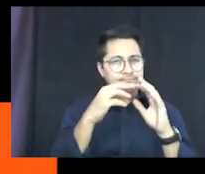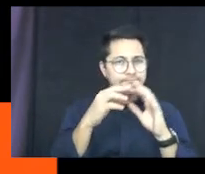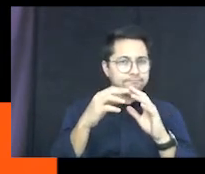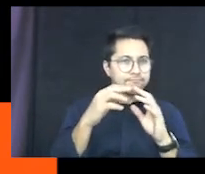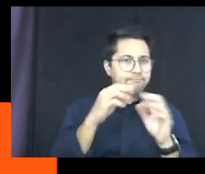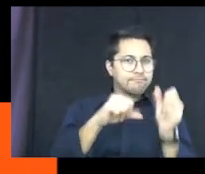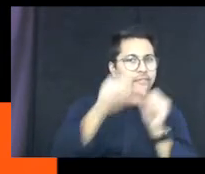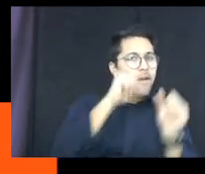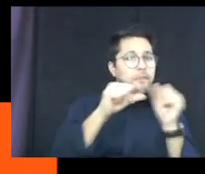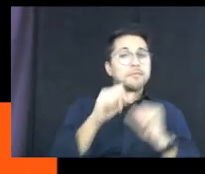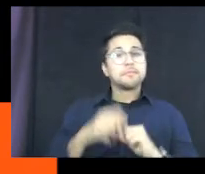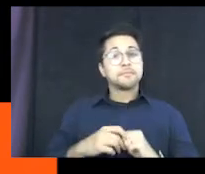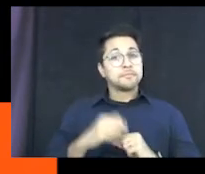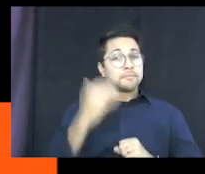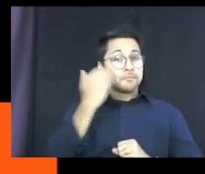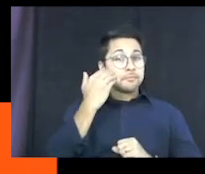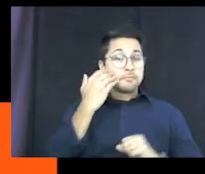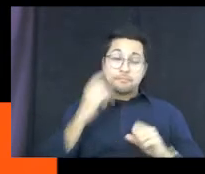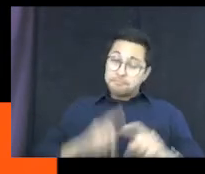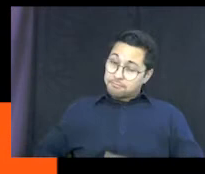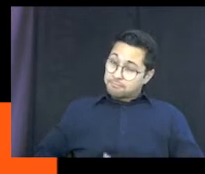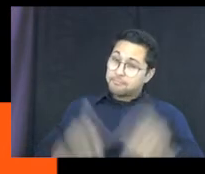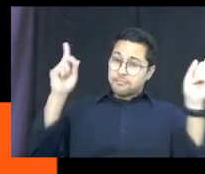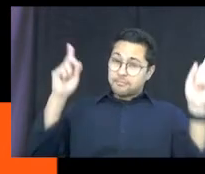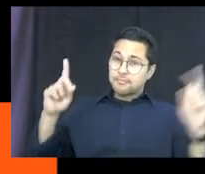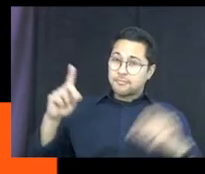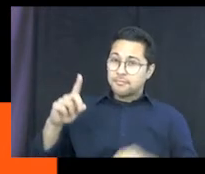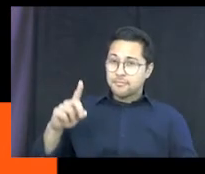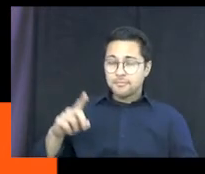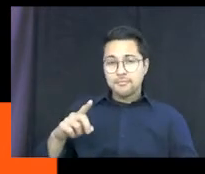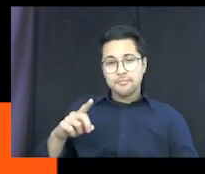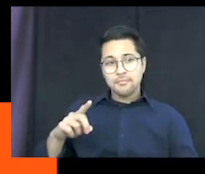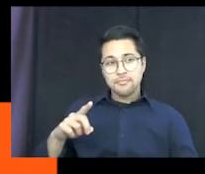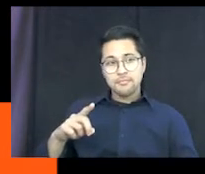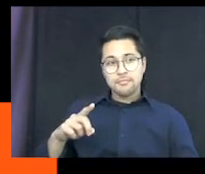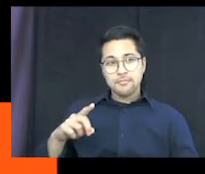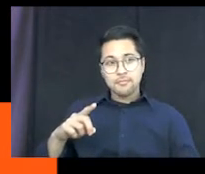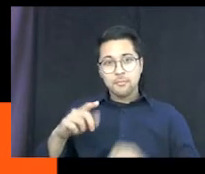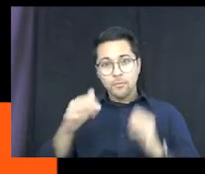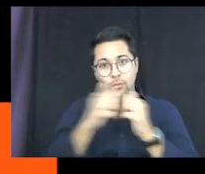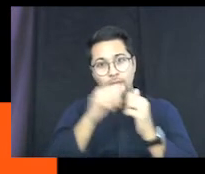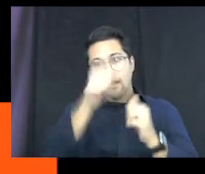although this vastly differs among neurotypicals of different cultures.